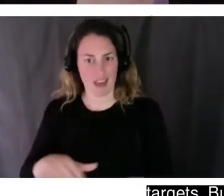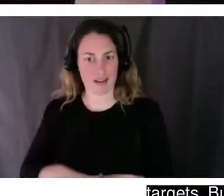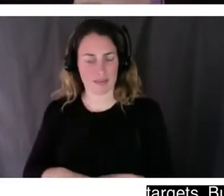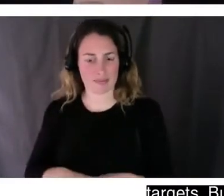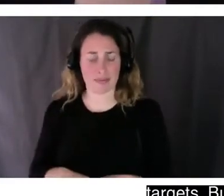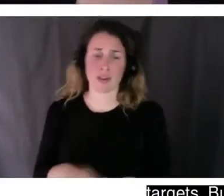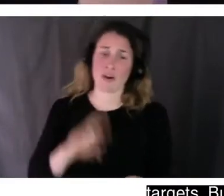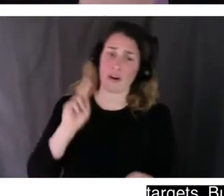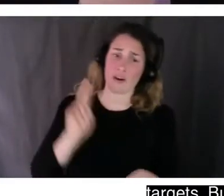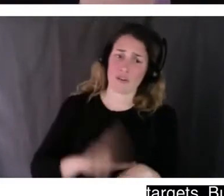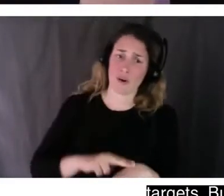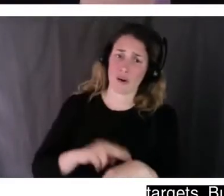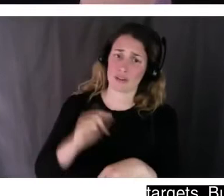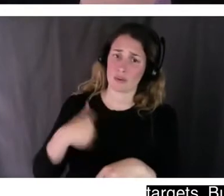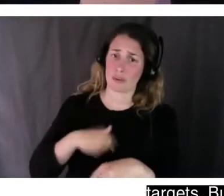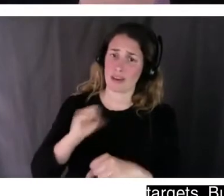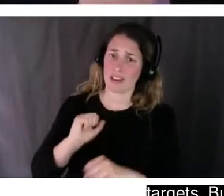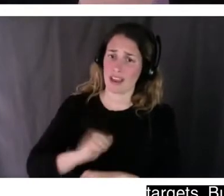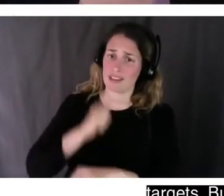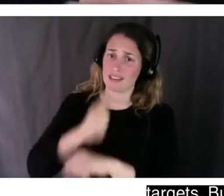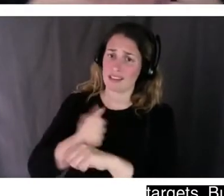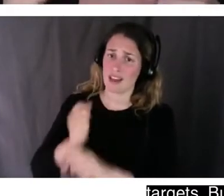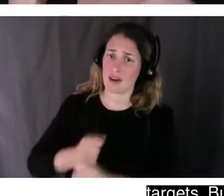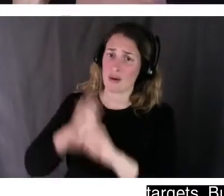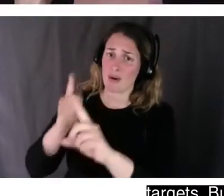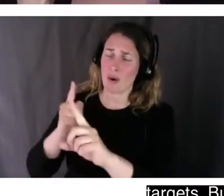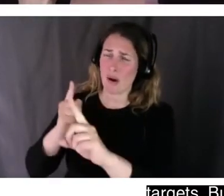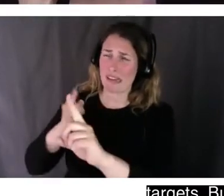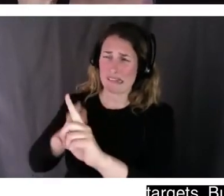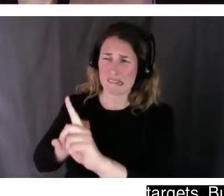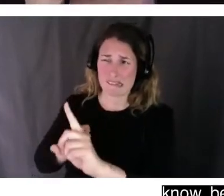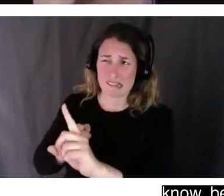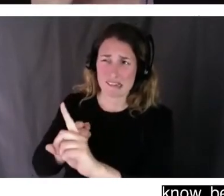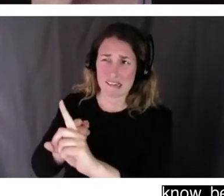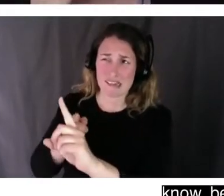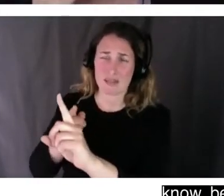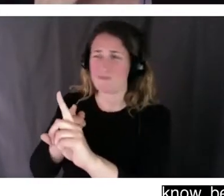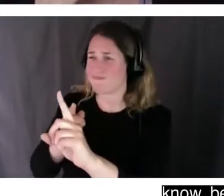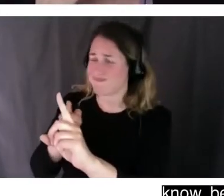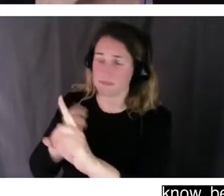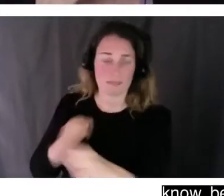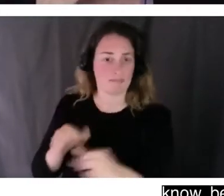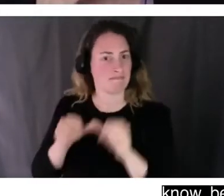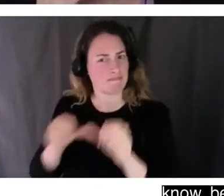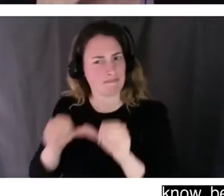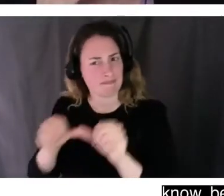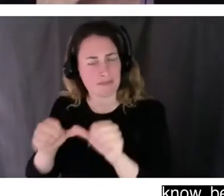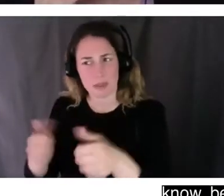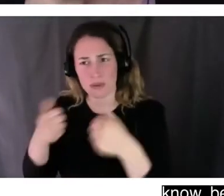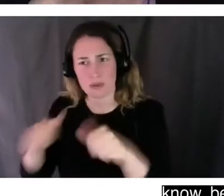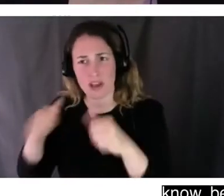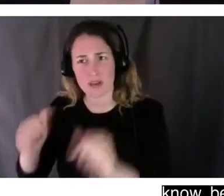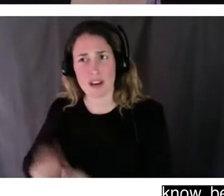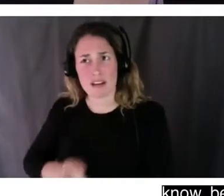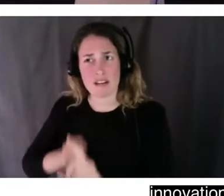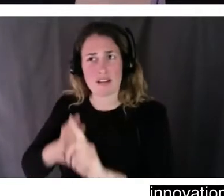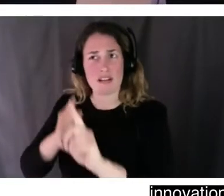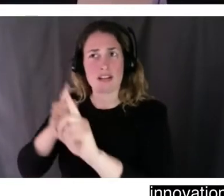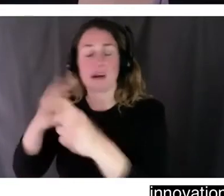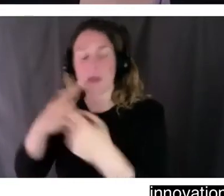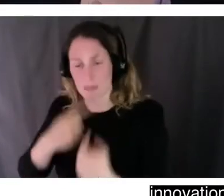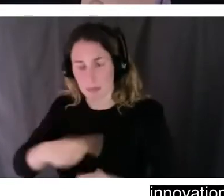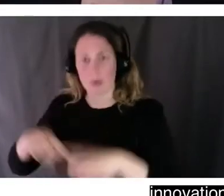targets, but you try again. So, you know, being prepared to fail is part